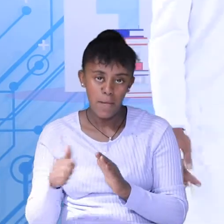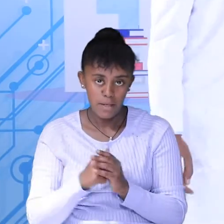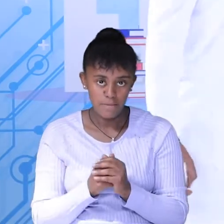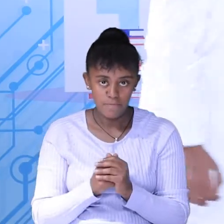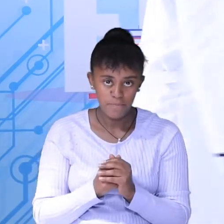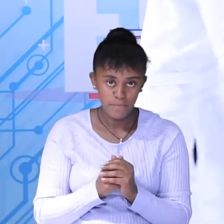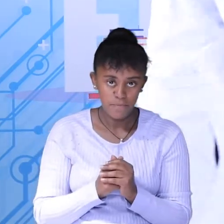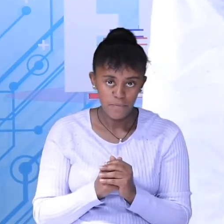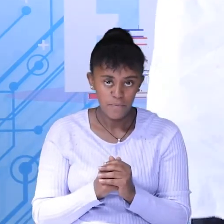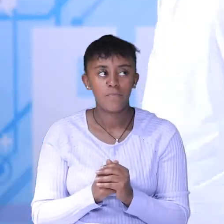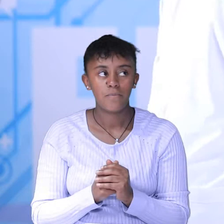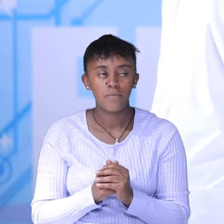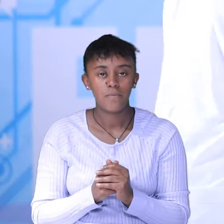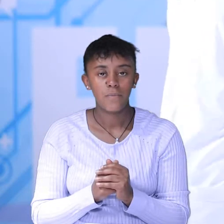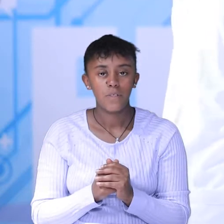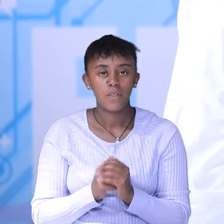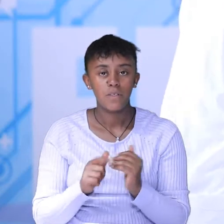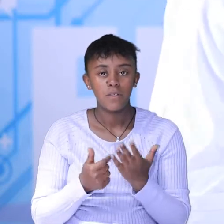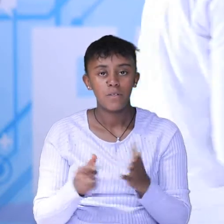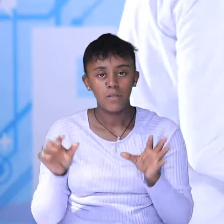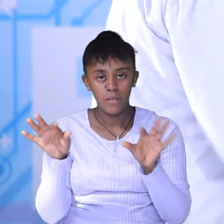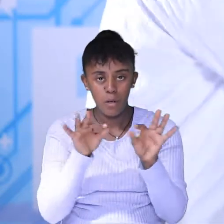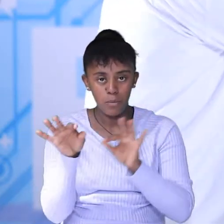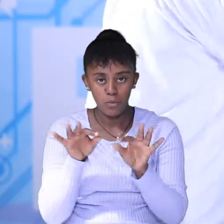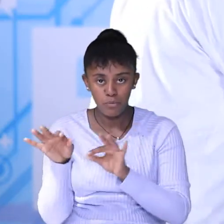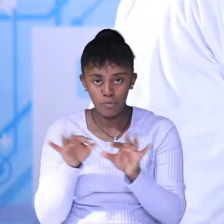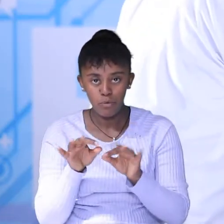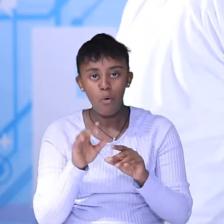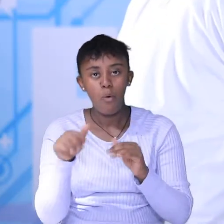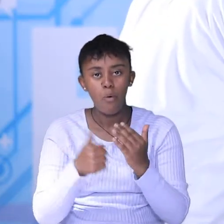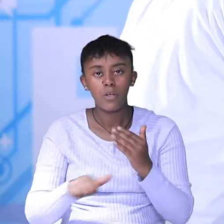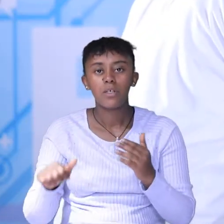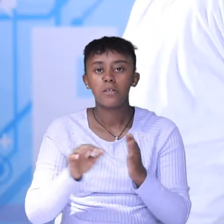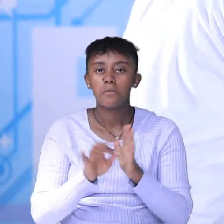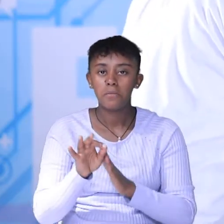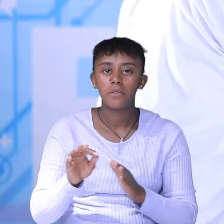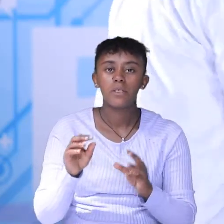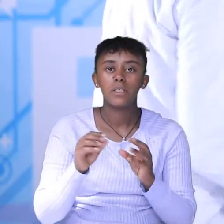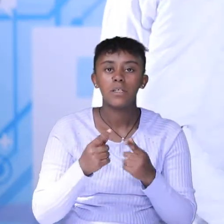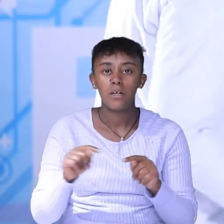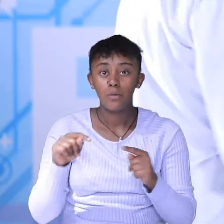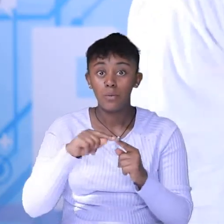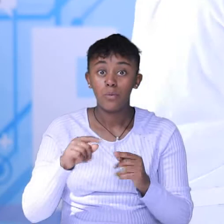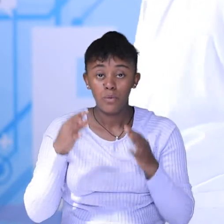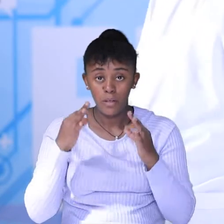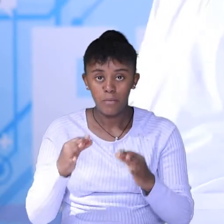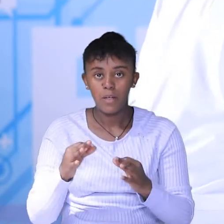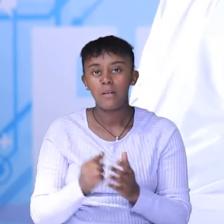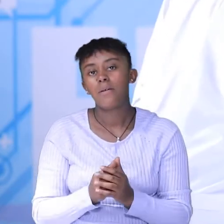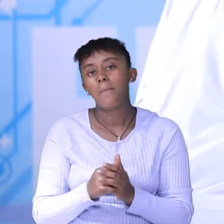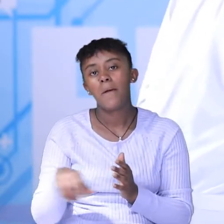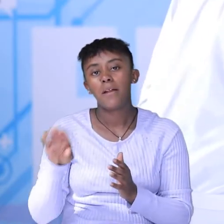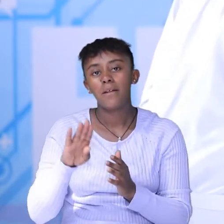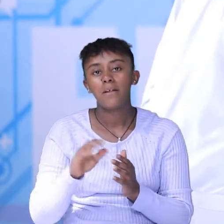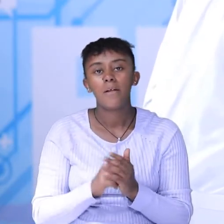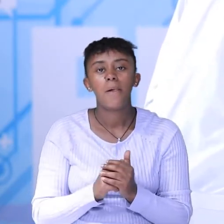the permeability of free space. Therefore, you have to substitute all the variables here and try to determine magnetic field. Mu naught is